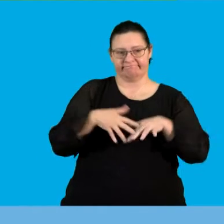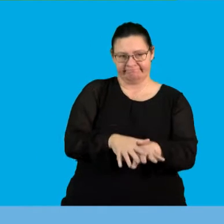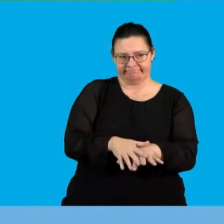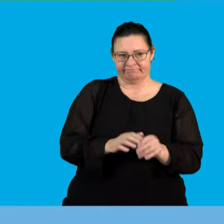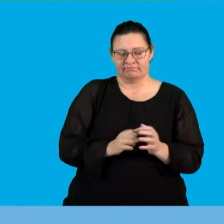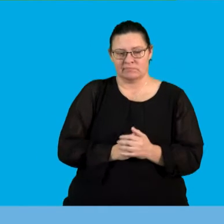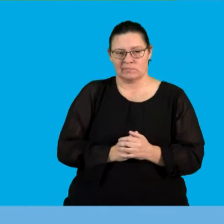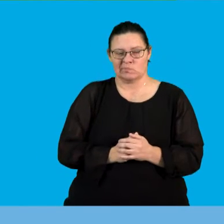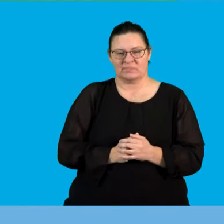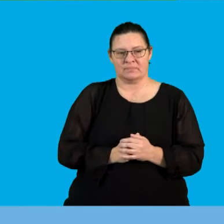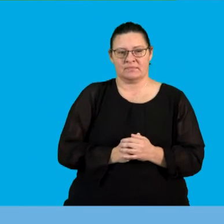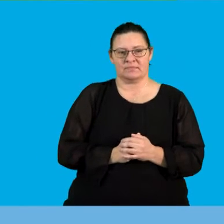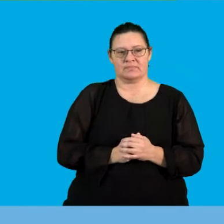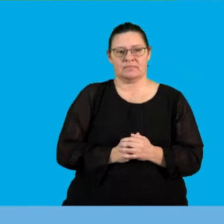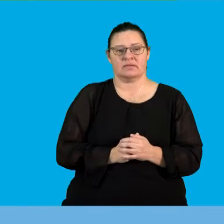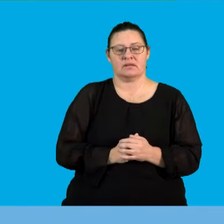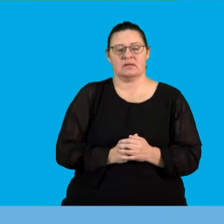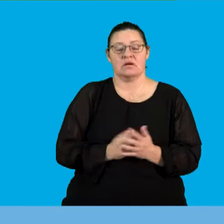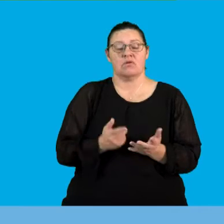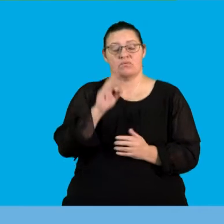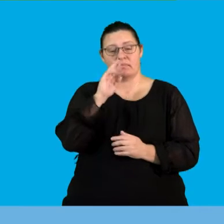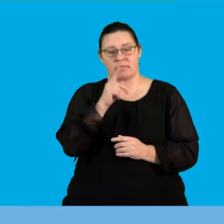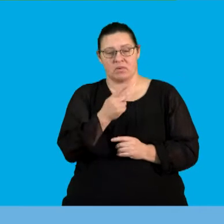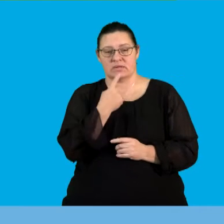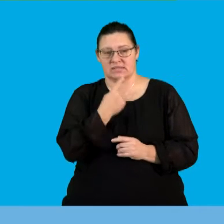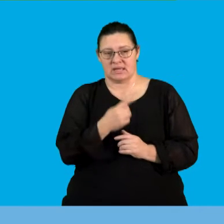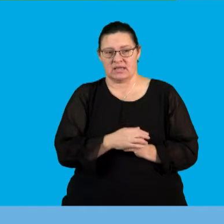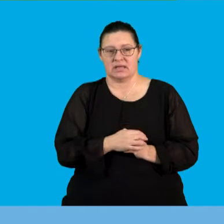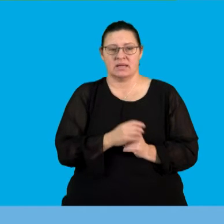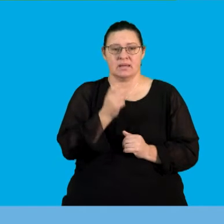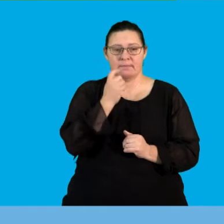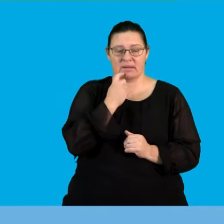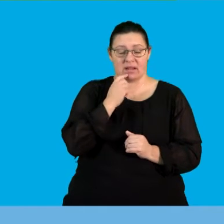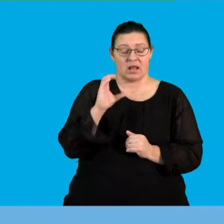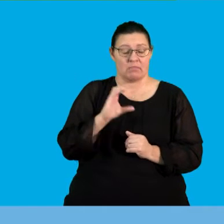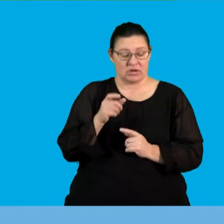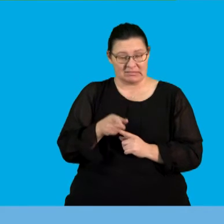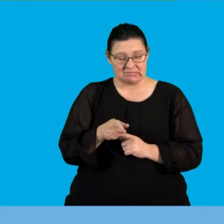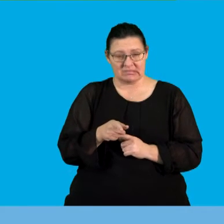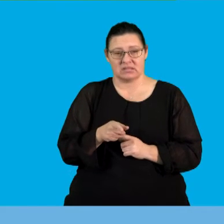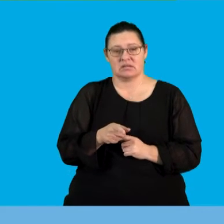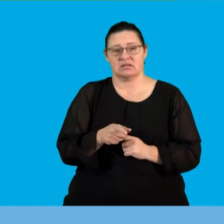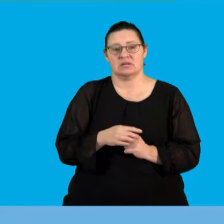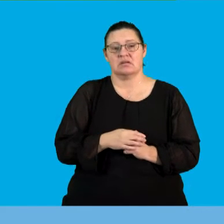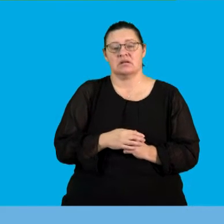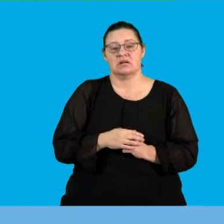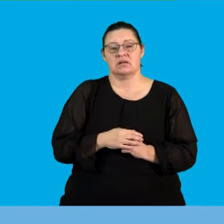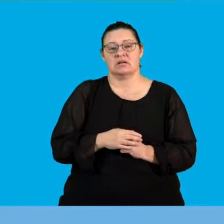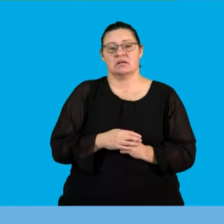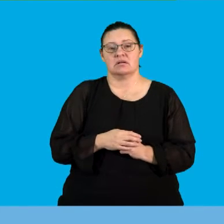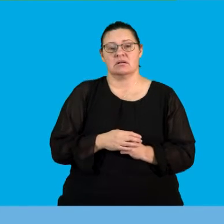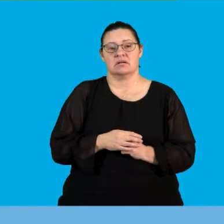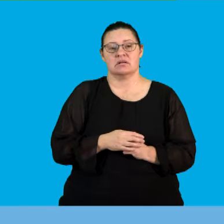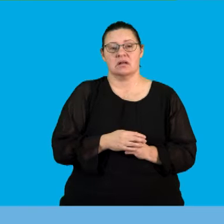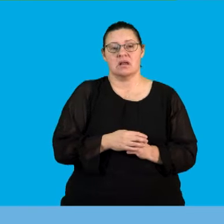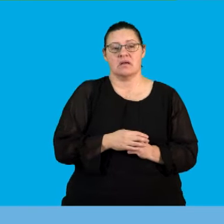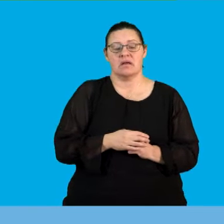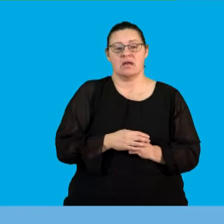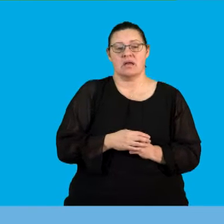metal carbonate, when they react, they neutralize each other. Remember, we're saying that the metal carbonates, they are bases. So when an acid and a